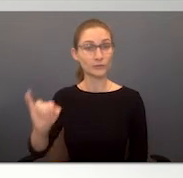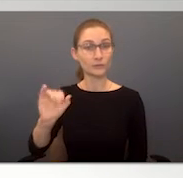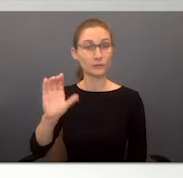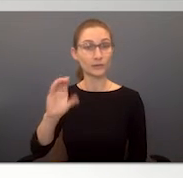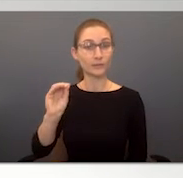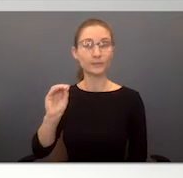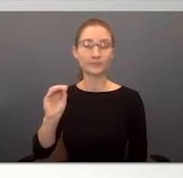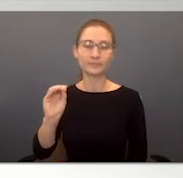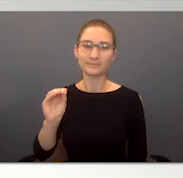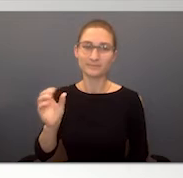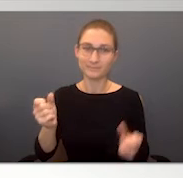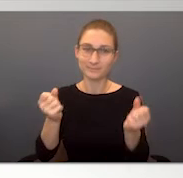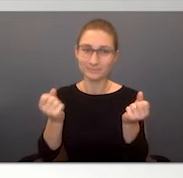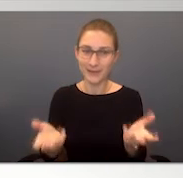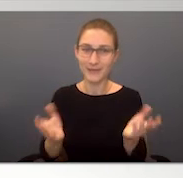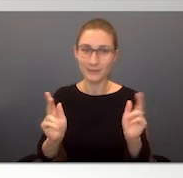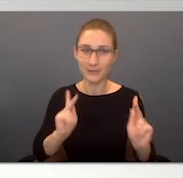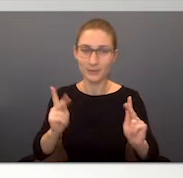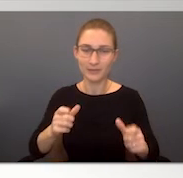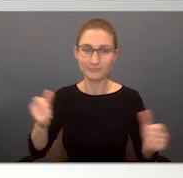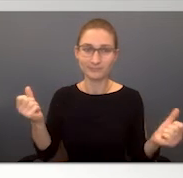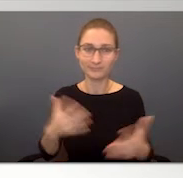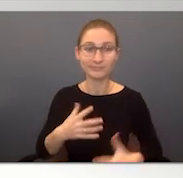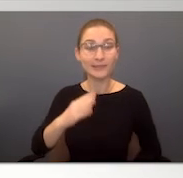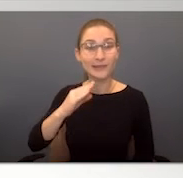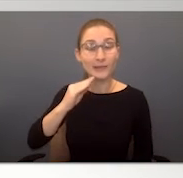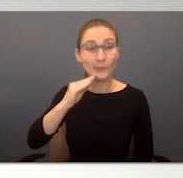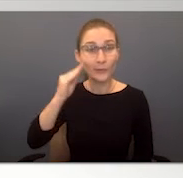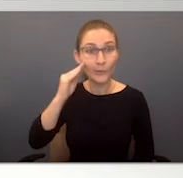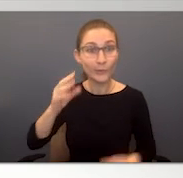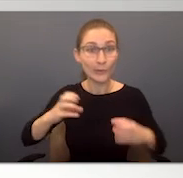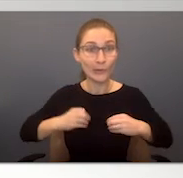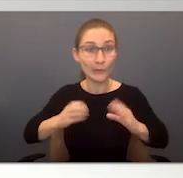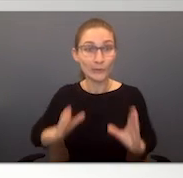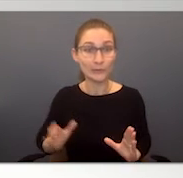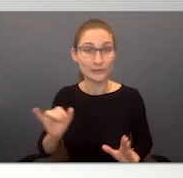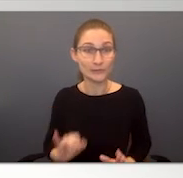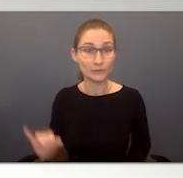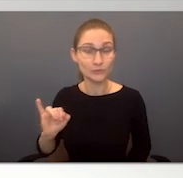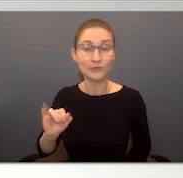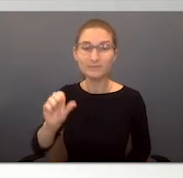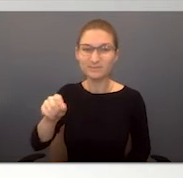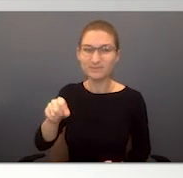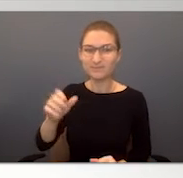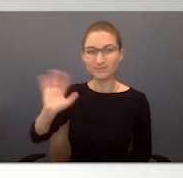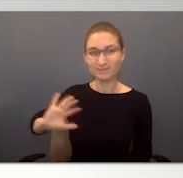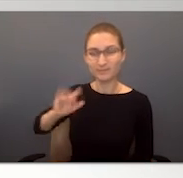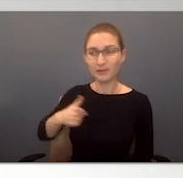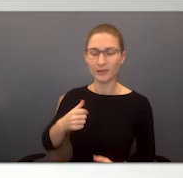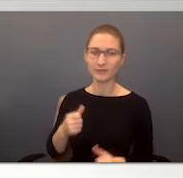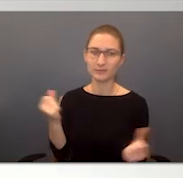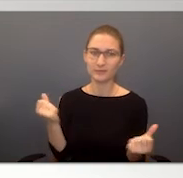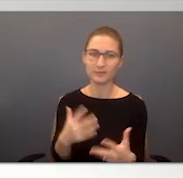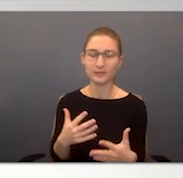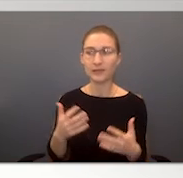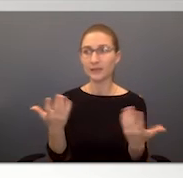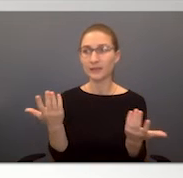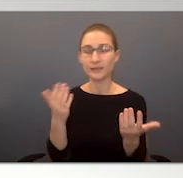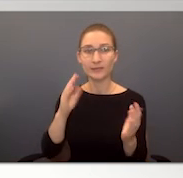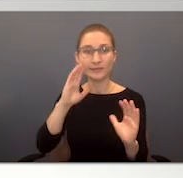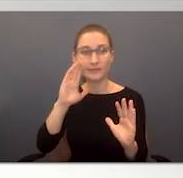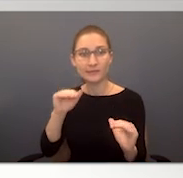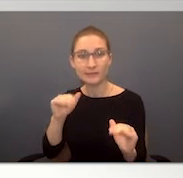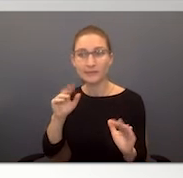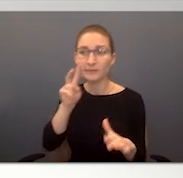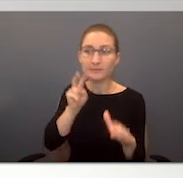what to think. I thought they were going to really not do a good job in helping me, but they did. You got to use them. That's what they're there for,